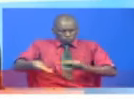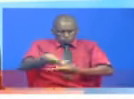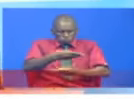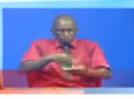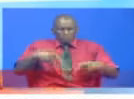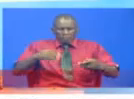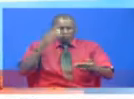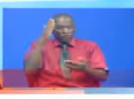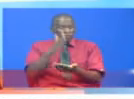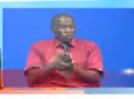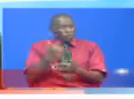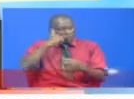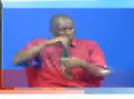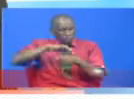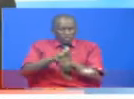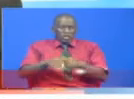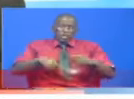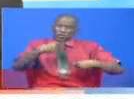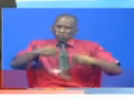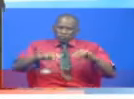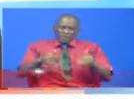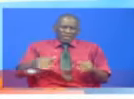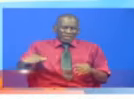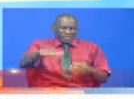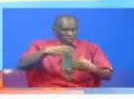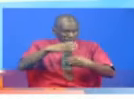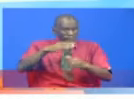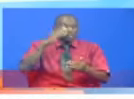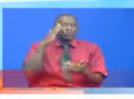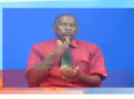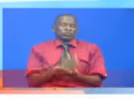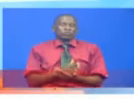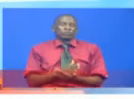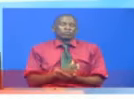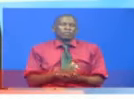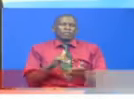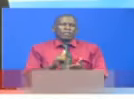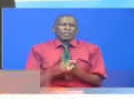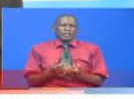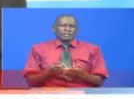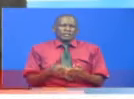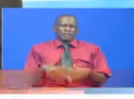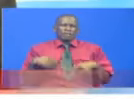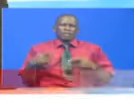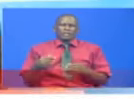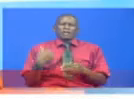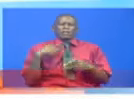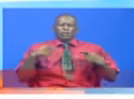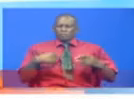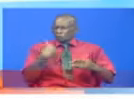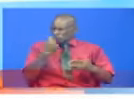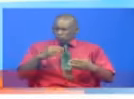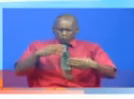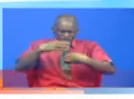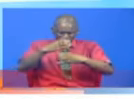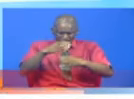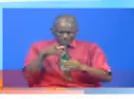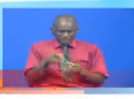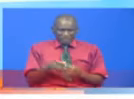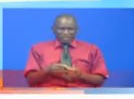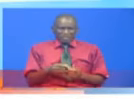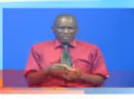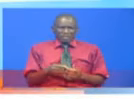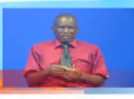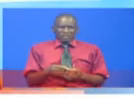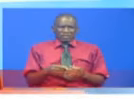well. In the area of testing, it is true that the samples you test, the number of samples you test,